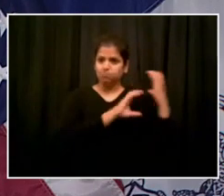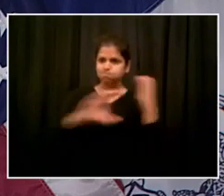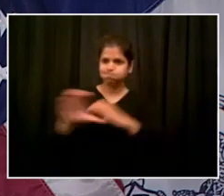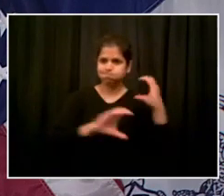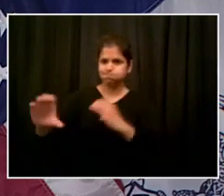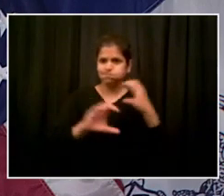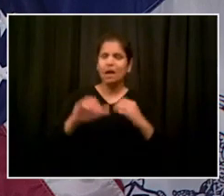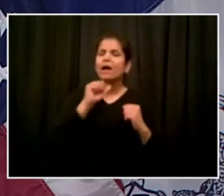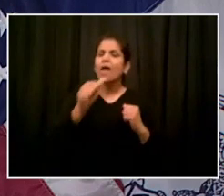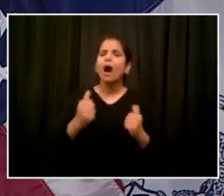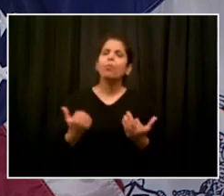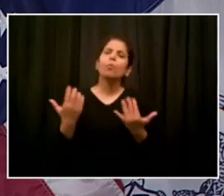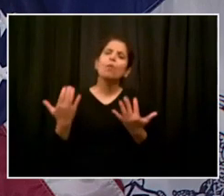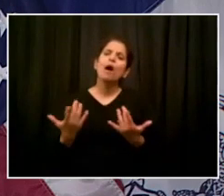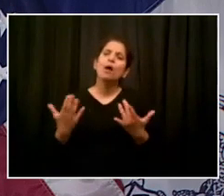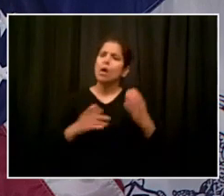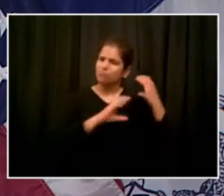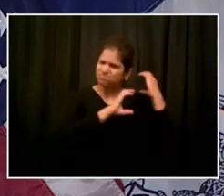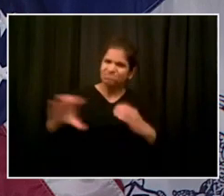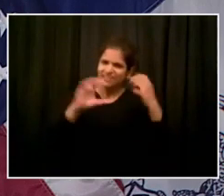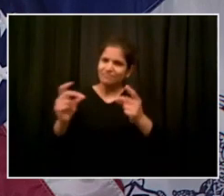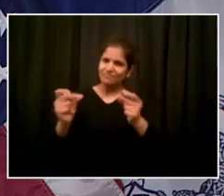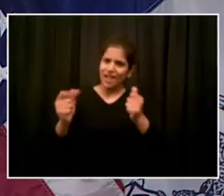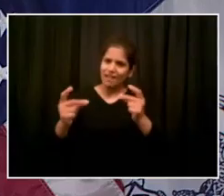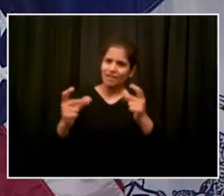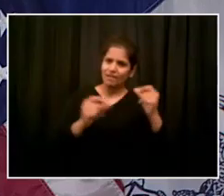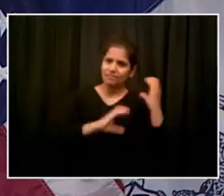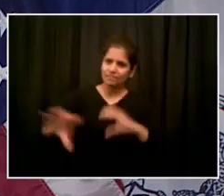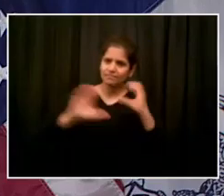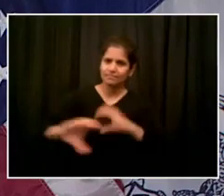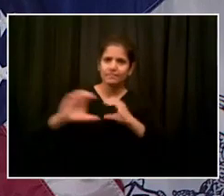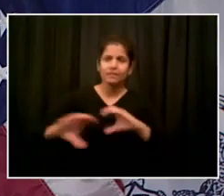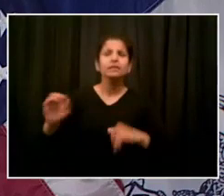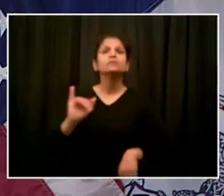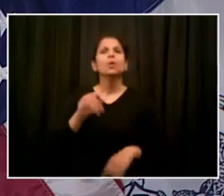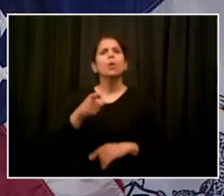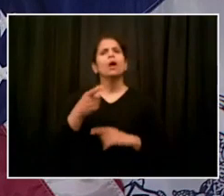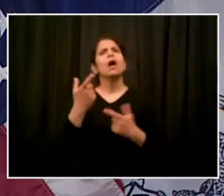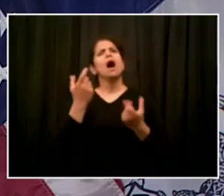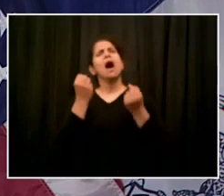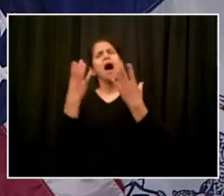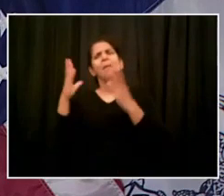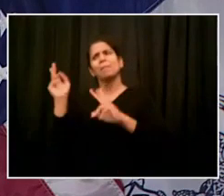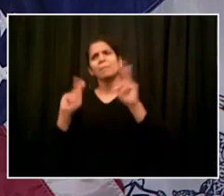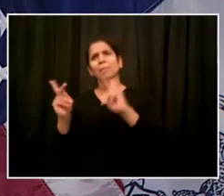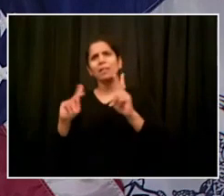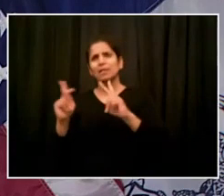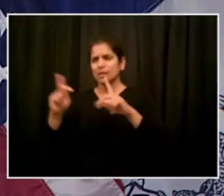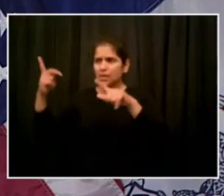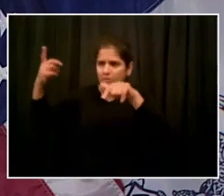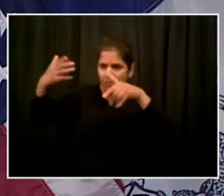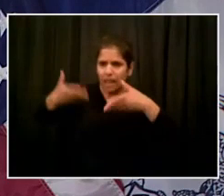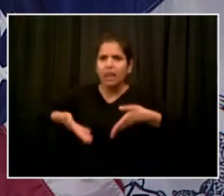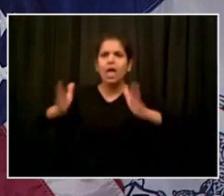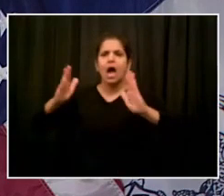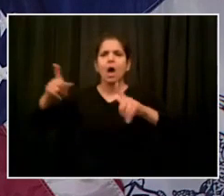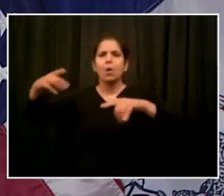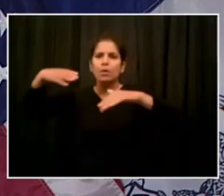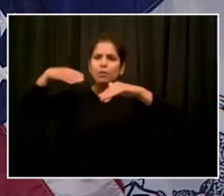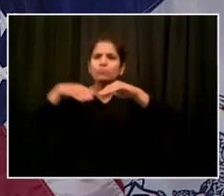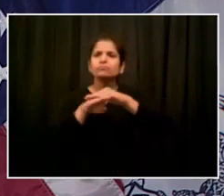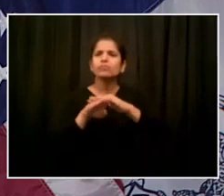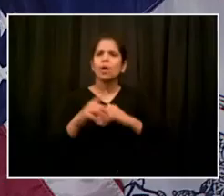bus. We're going to work with them because we all have to get that done together. So that